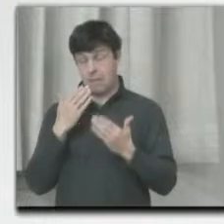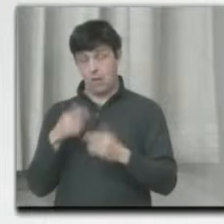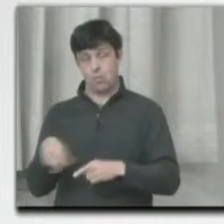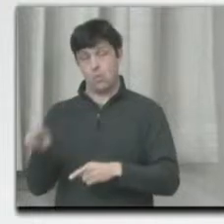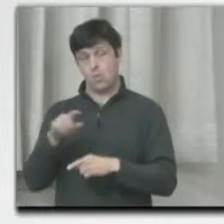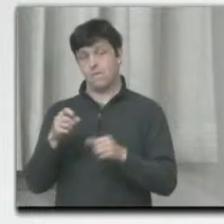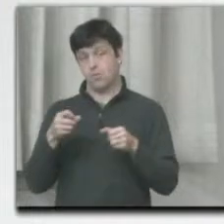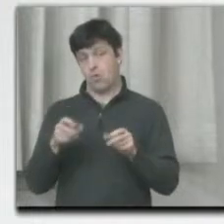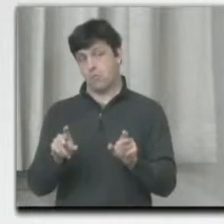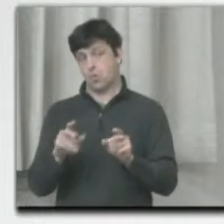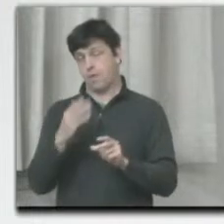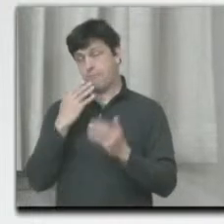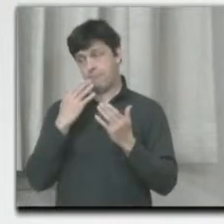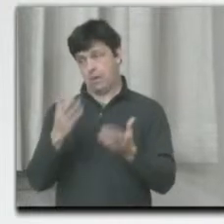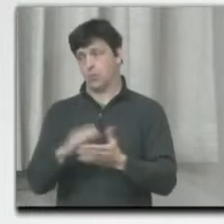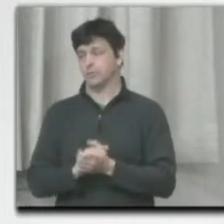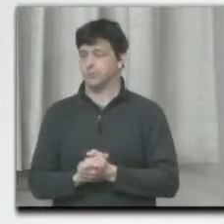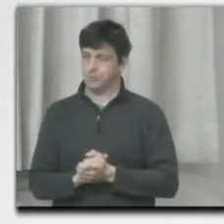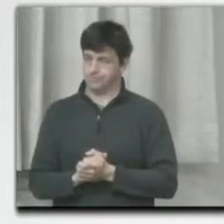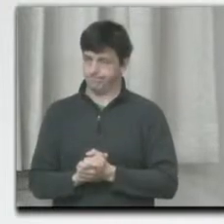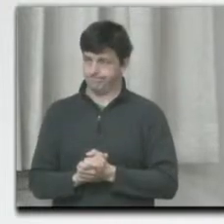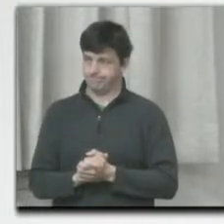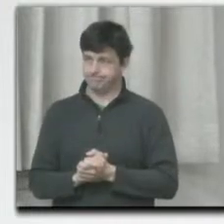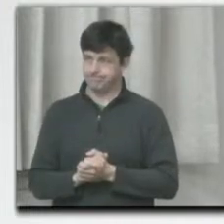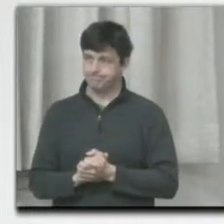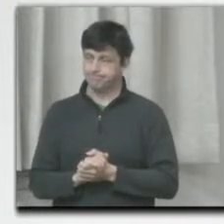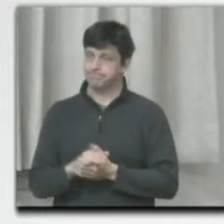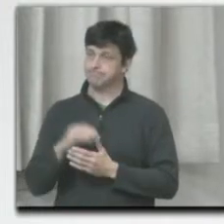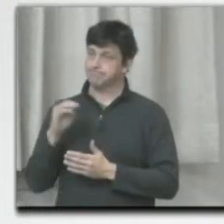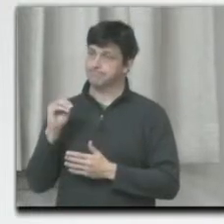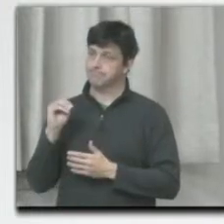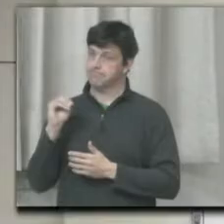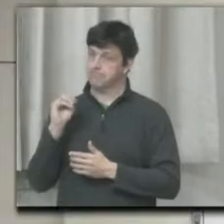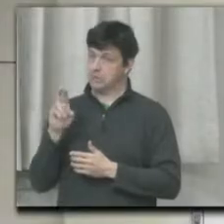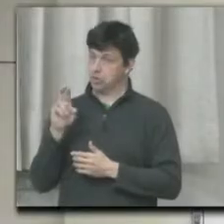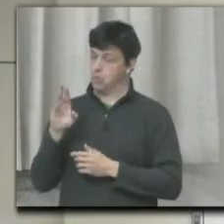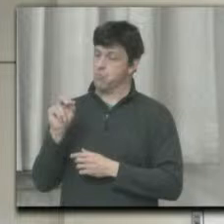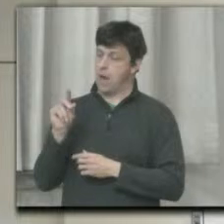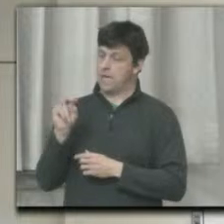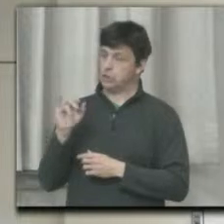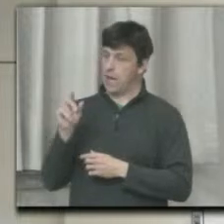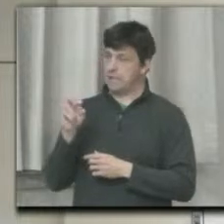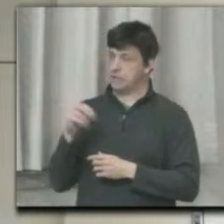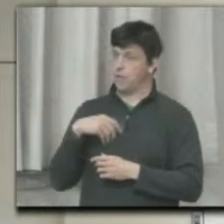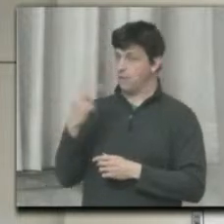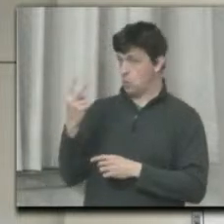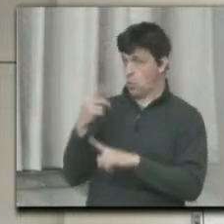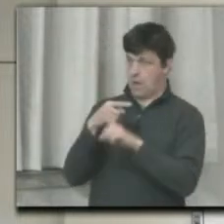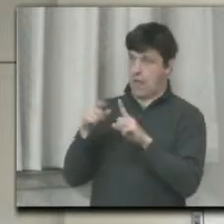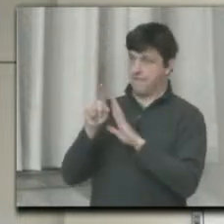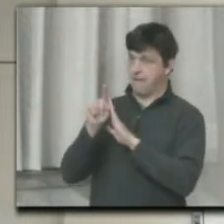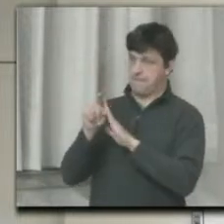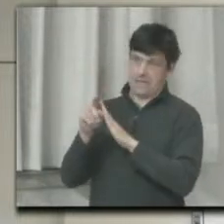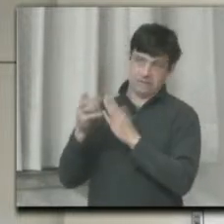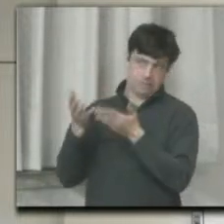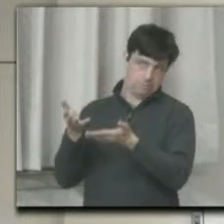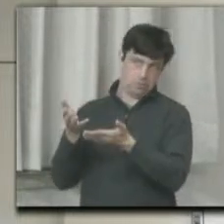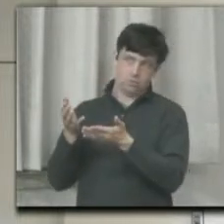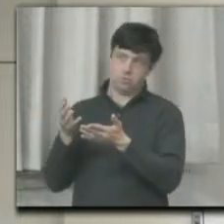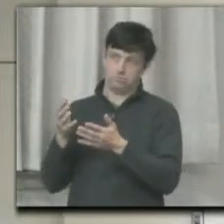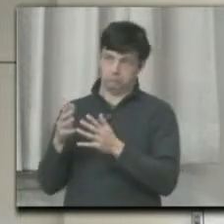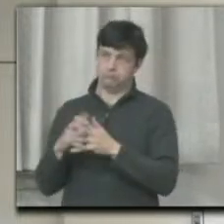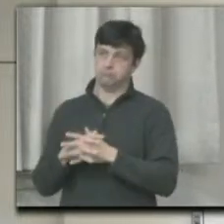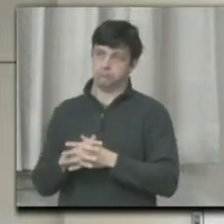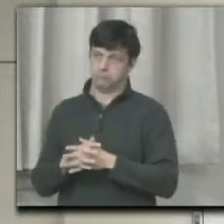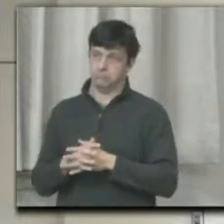opportunity. Thank you so much. Mr. Brandon Jackson, you have 2.5 minutes or less for your speech as